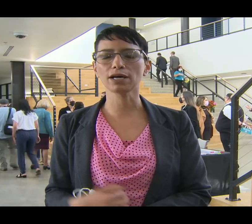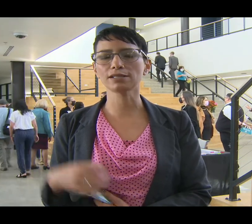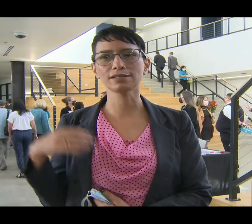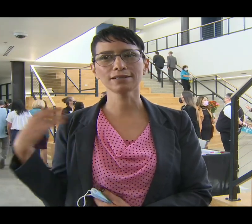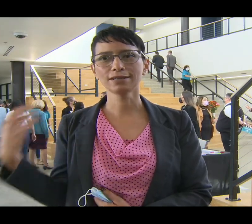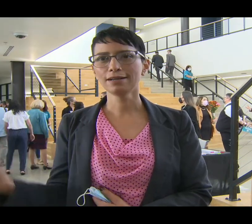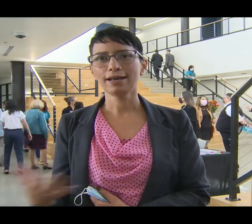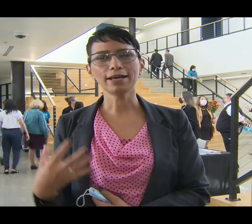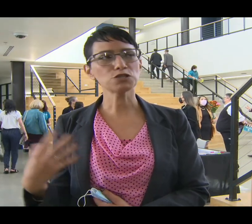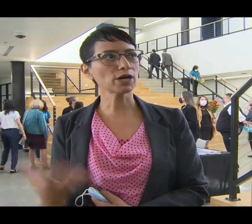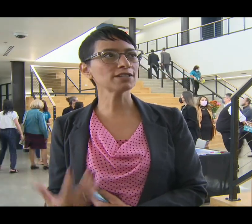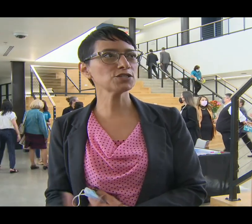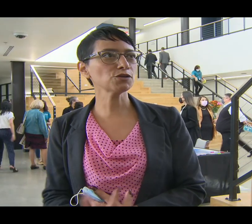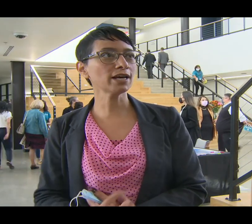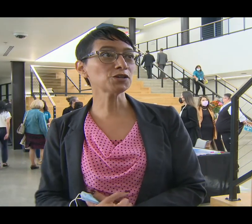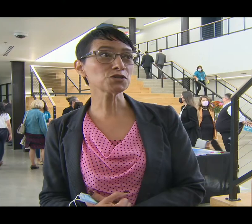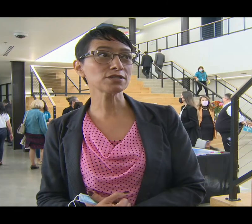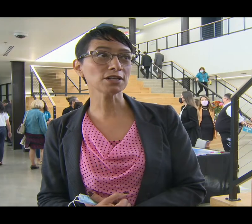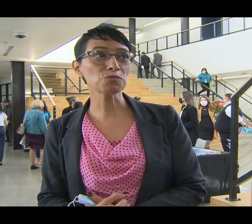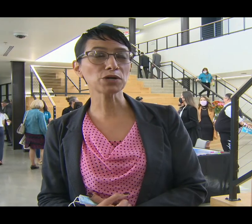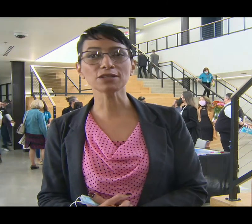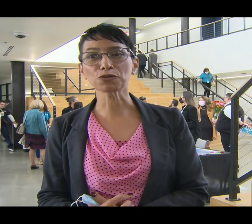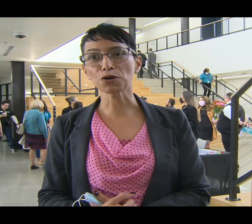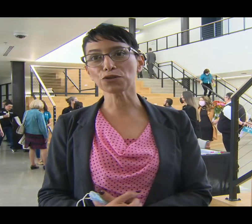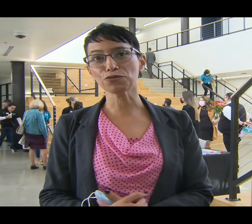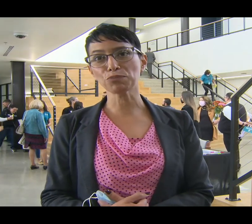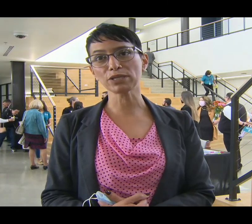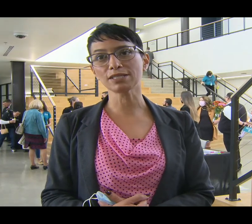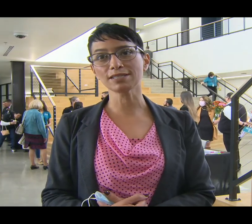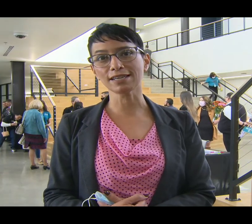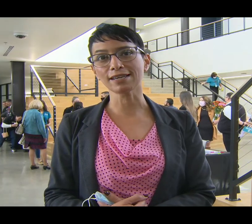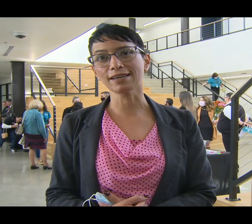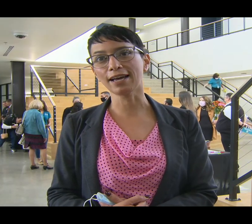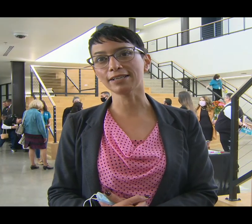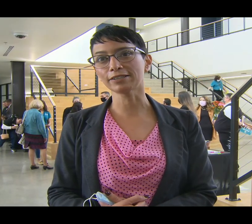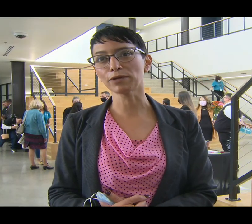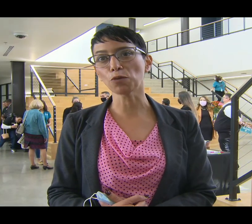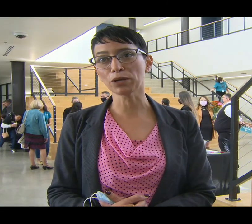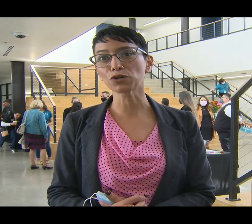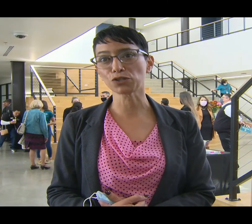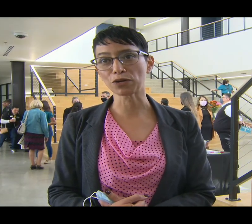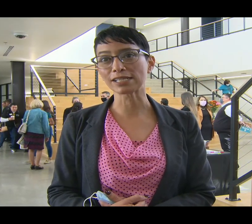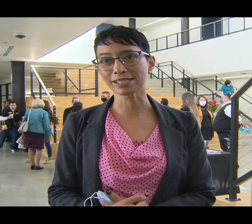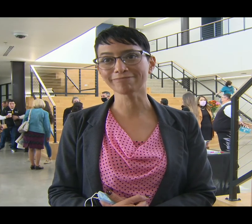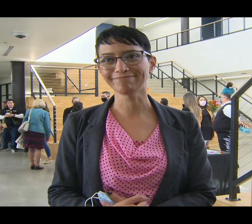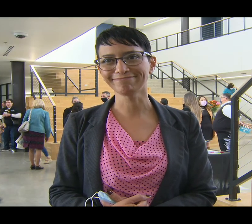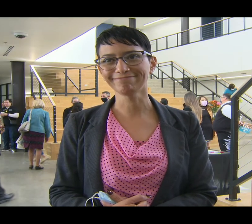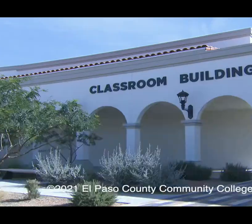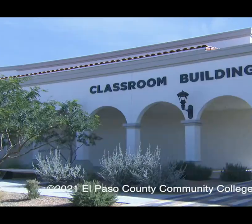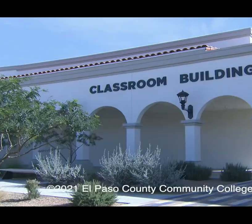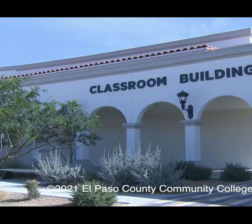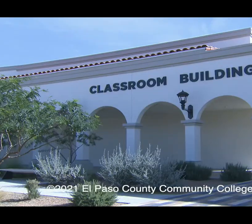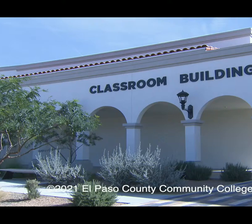lot to me because it's brought us together to celebrate the growth of EPCC and helping our students.